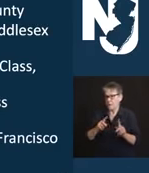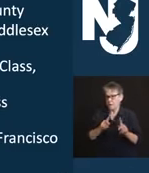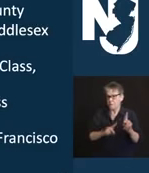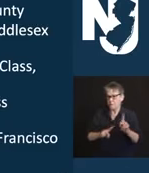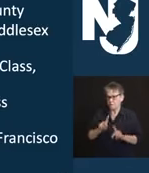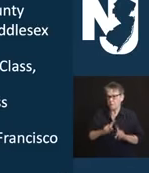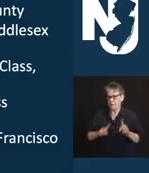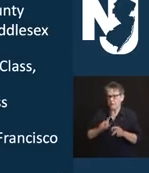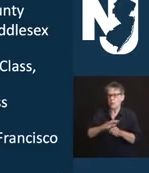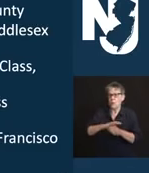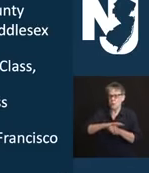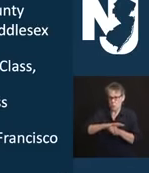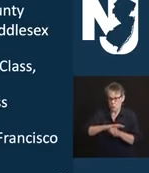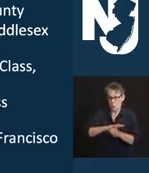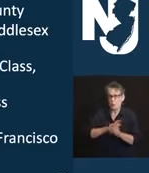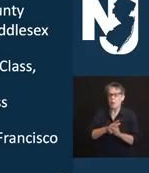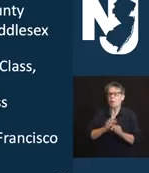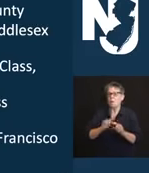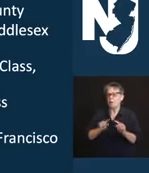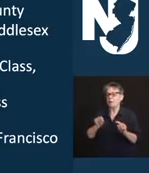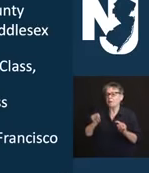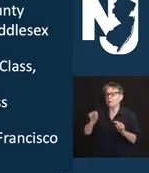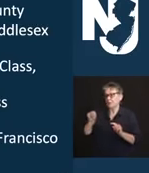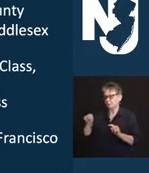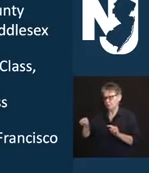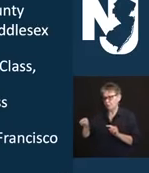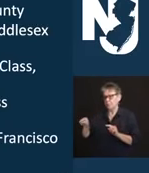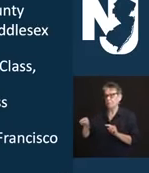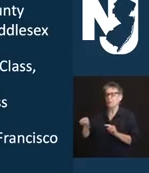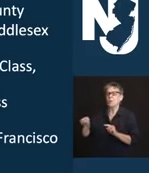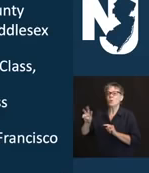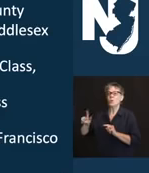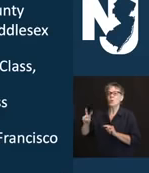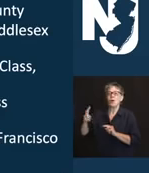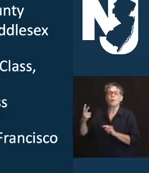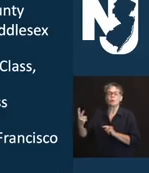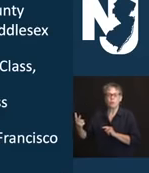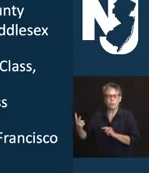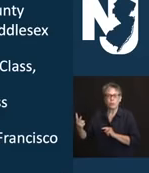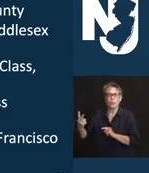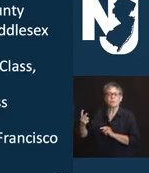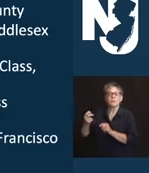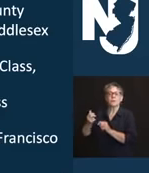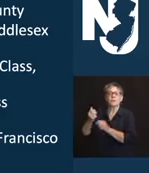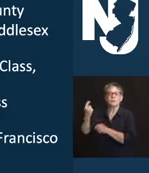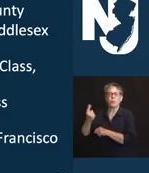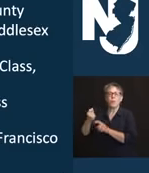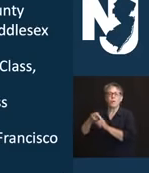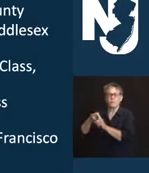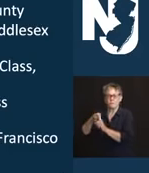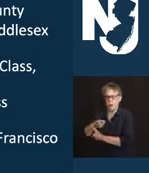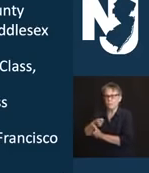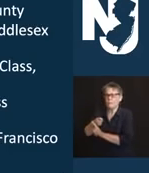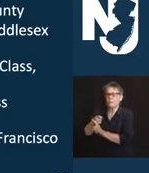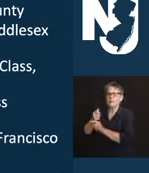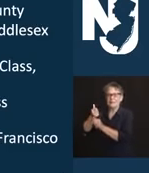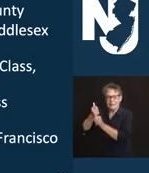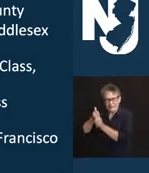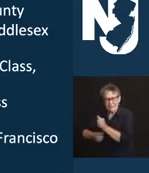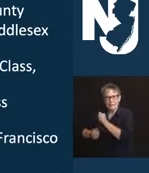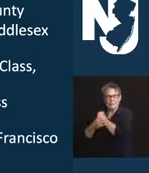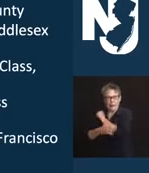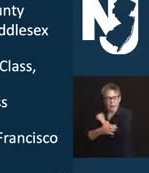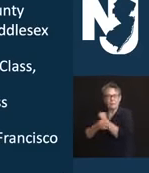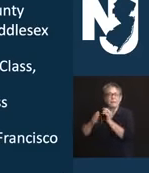Charles Copeland of Morris County. Navy Reserve's Aviation Radio Man Third Class Francisco Alesso of Passaic